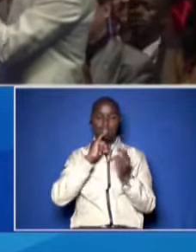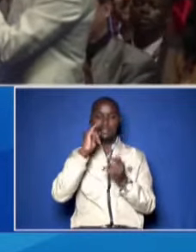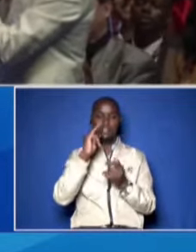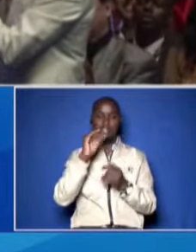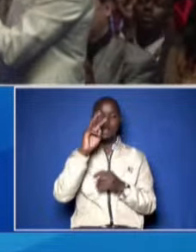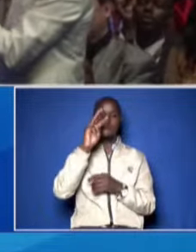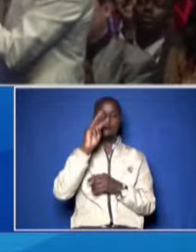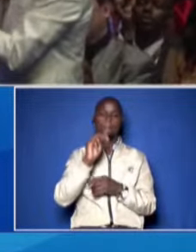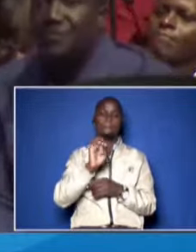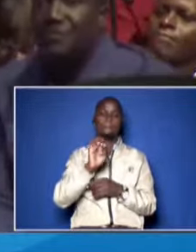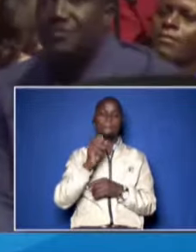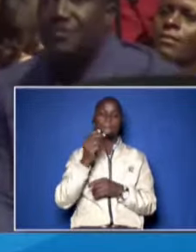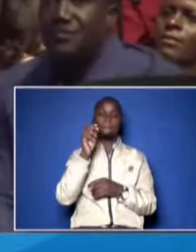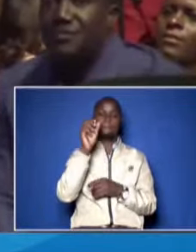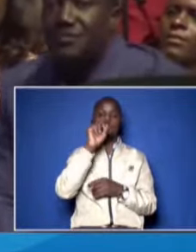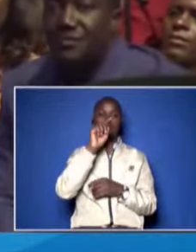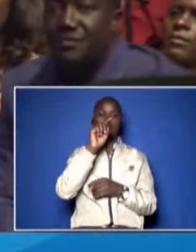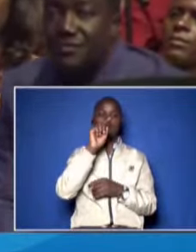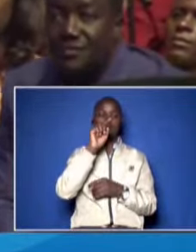test in